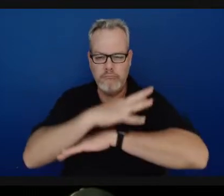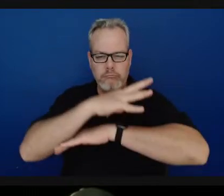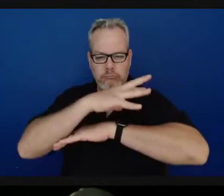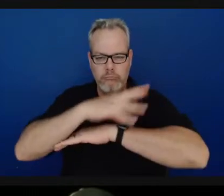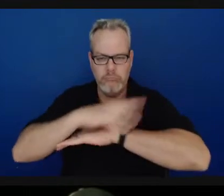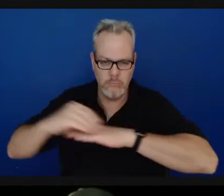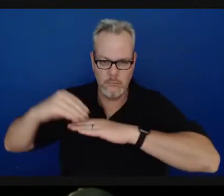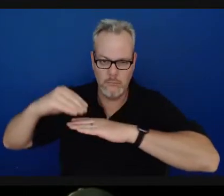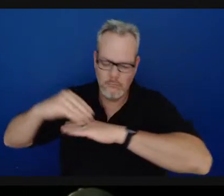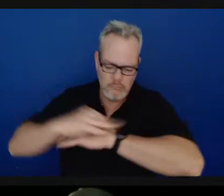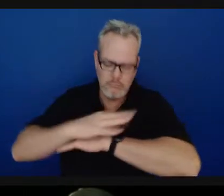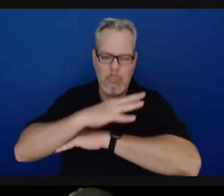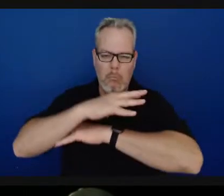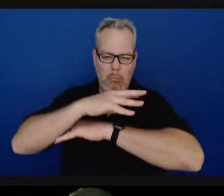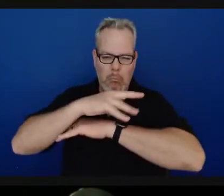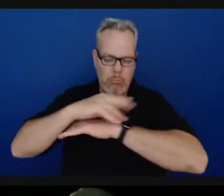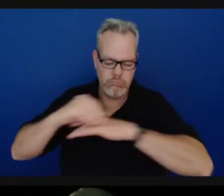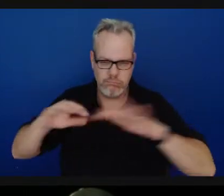noise over each other.